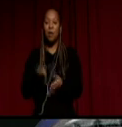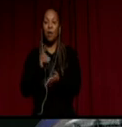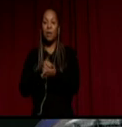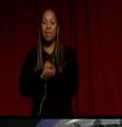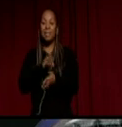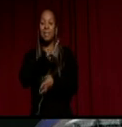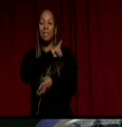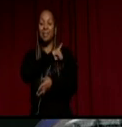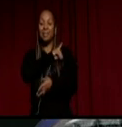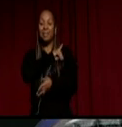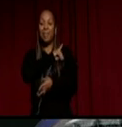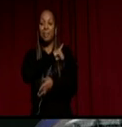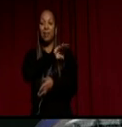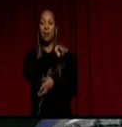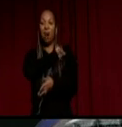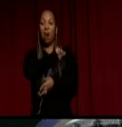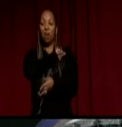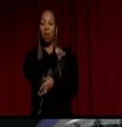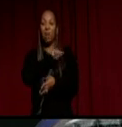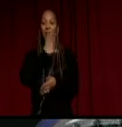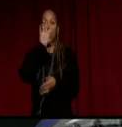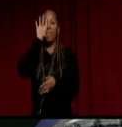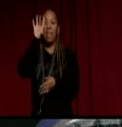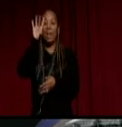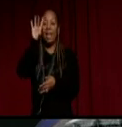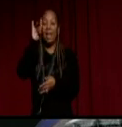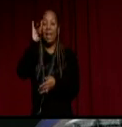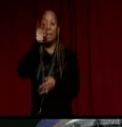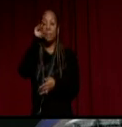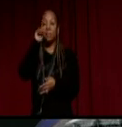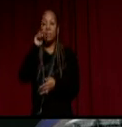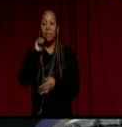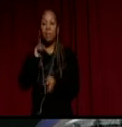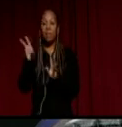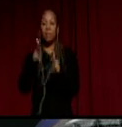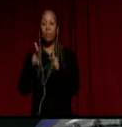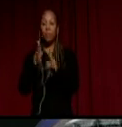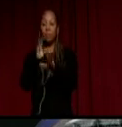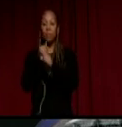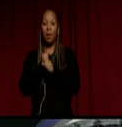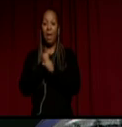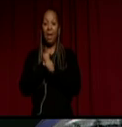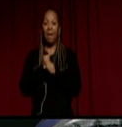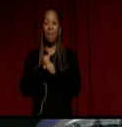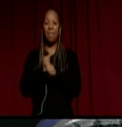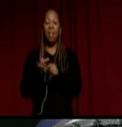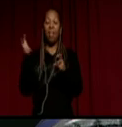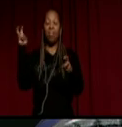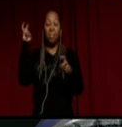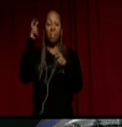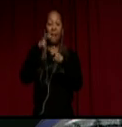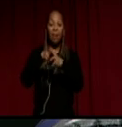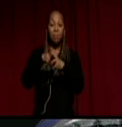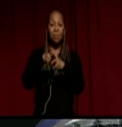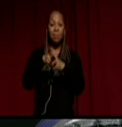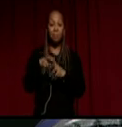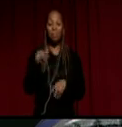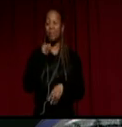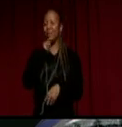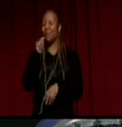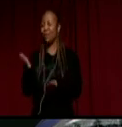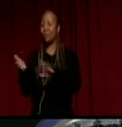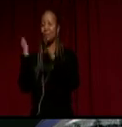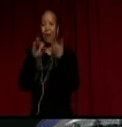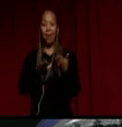Arnold reminded us that 80% of the people who contract this virus, 80% of us don't